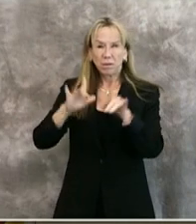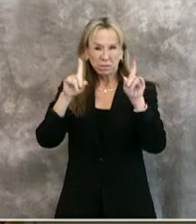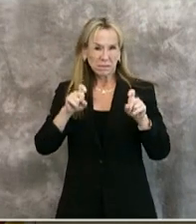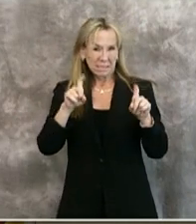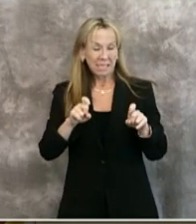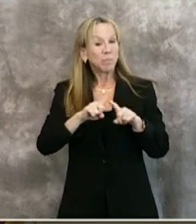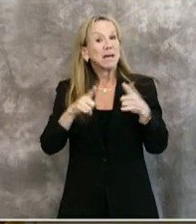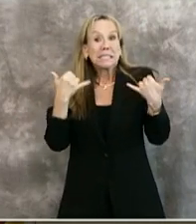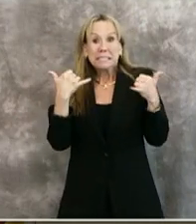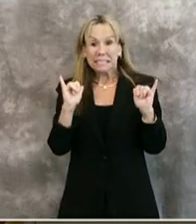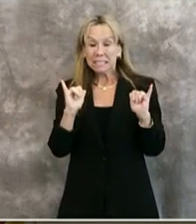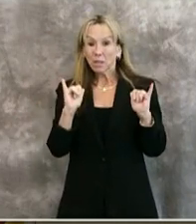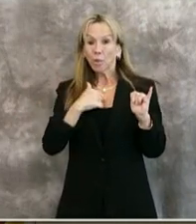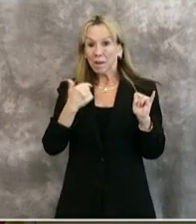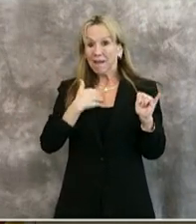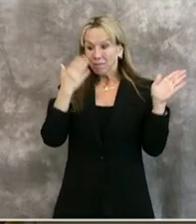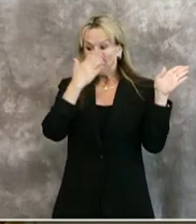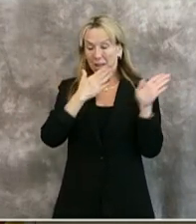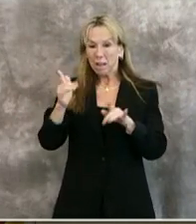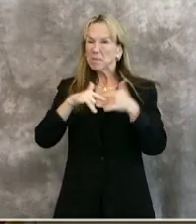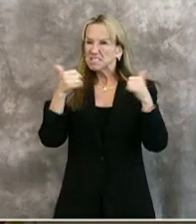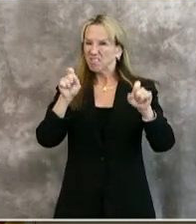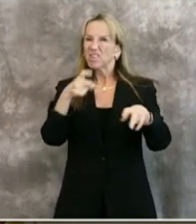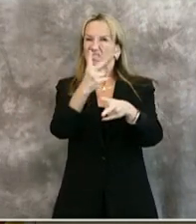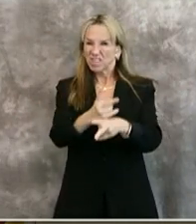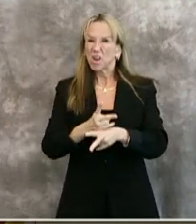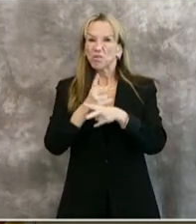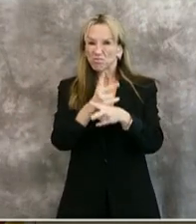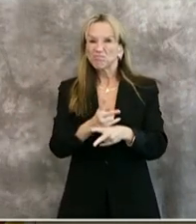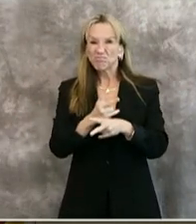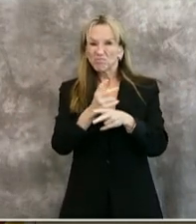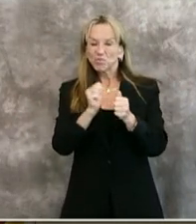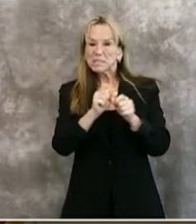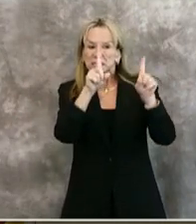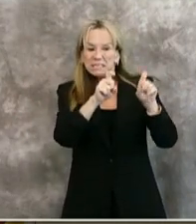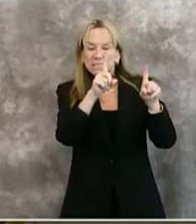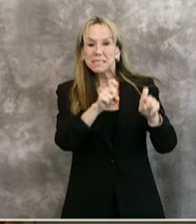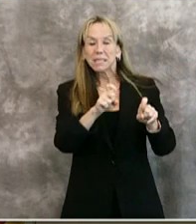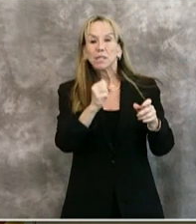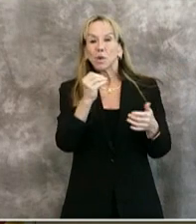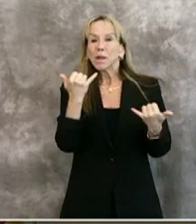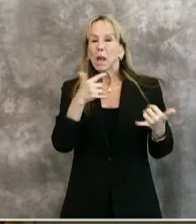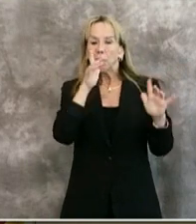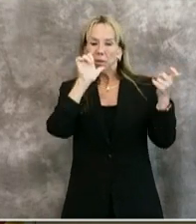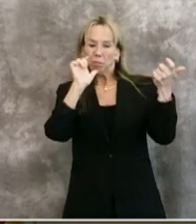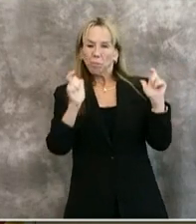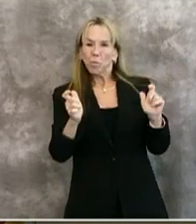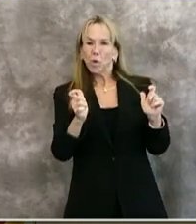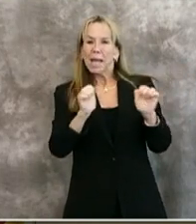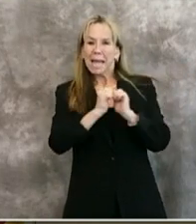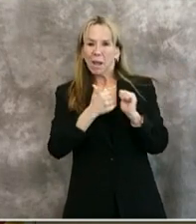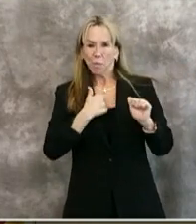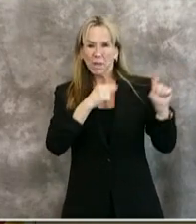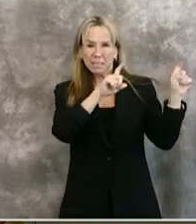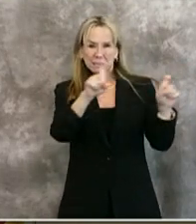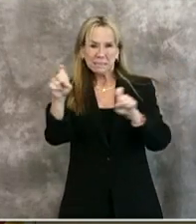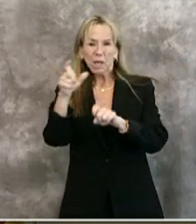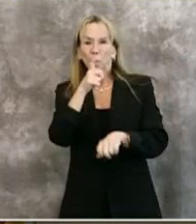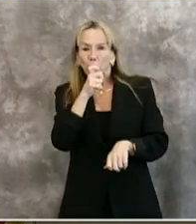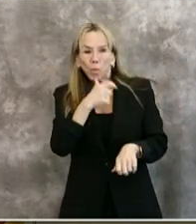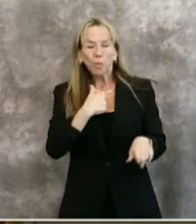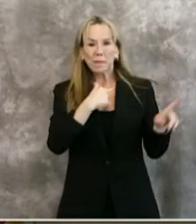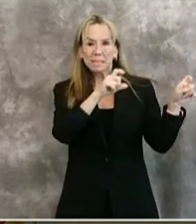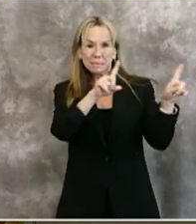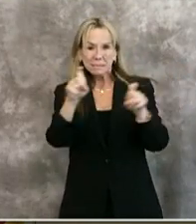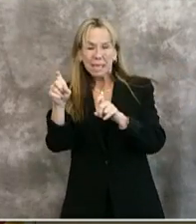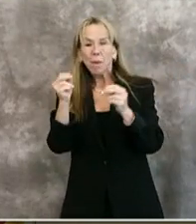these supplies. As a result, we will be modifying our testing approach a bit to focus more on